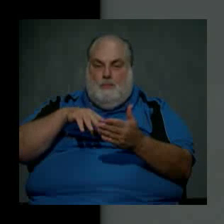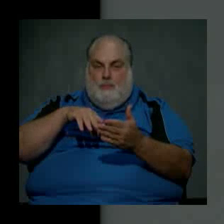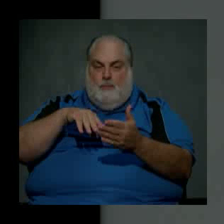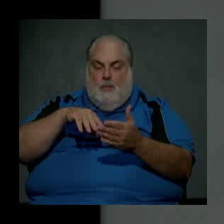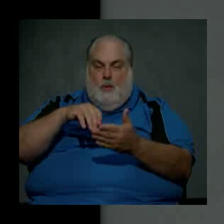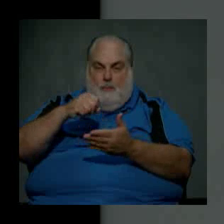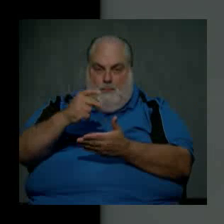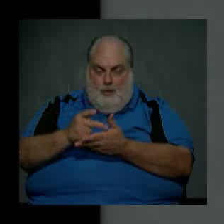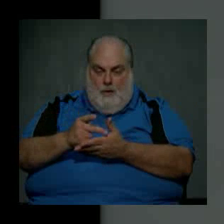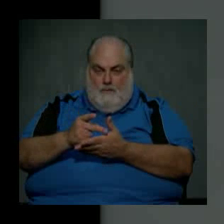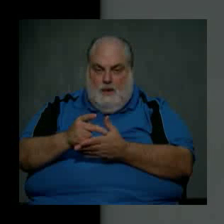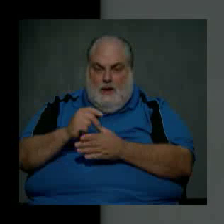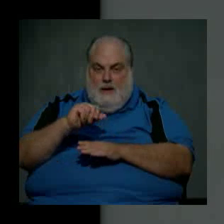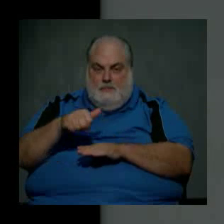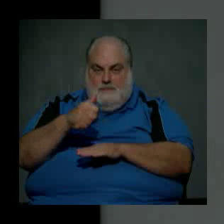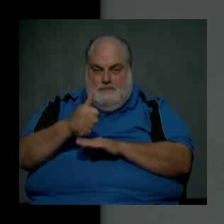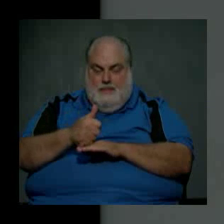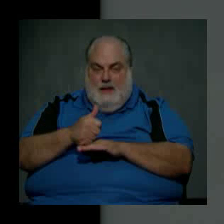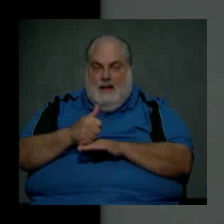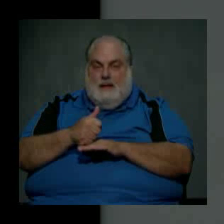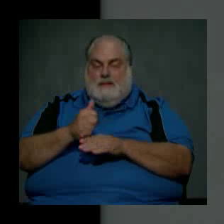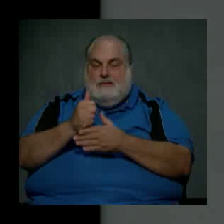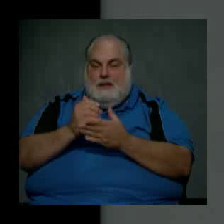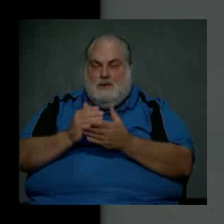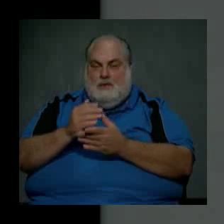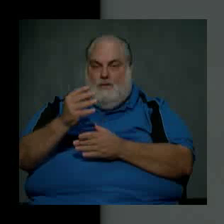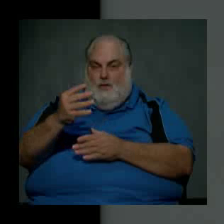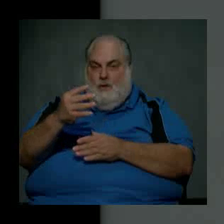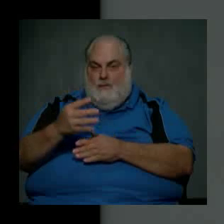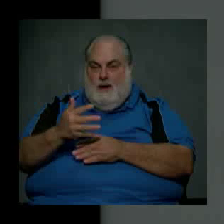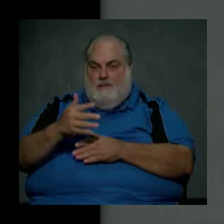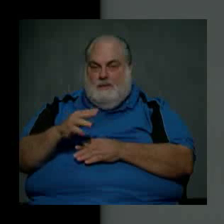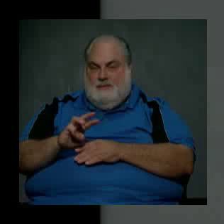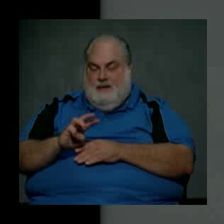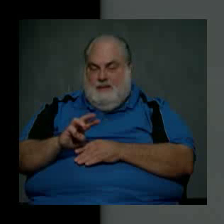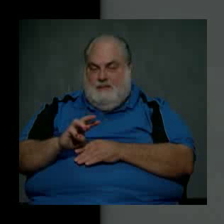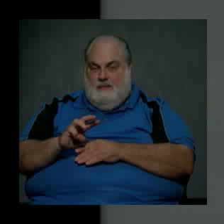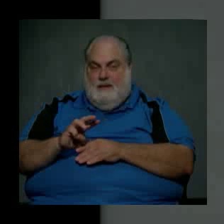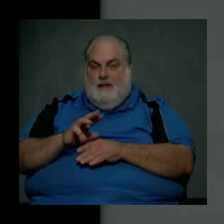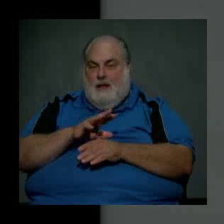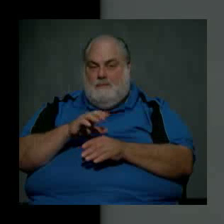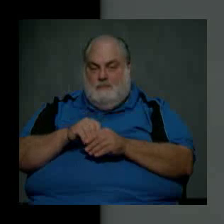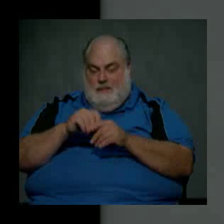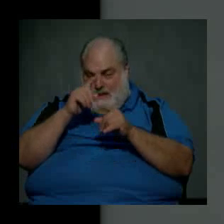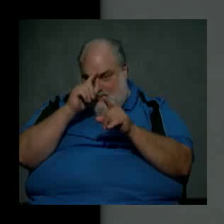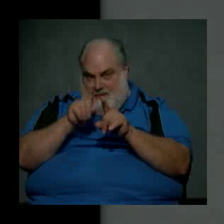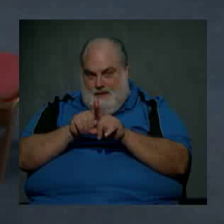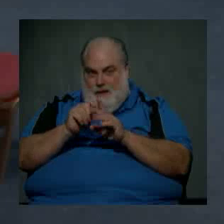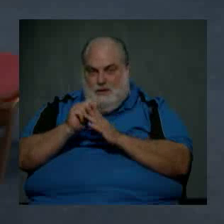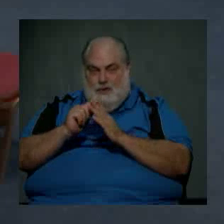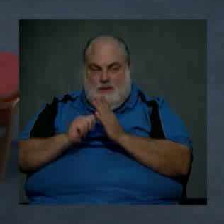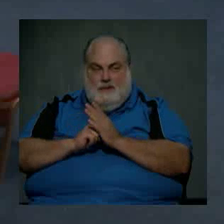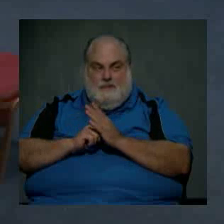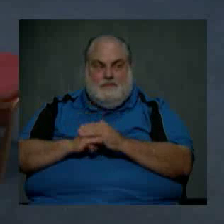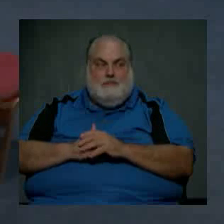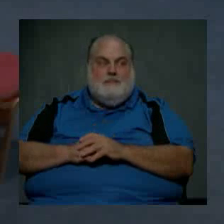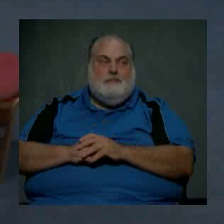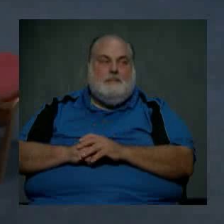outlined in sections 4, 5, and 6 of the agenda staff report. That concludes the consent agenda.